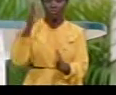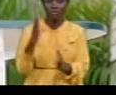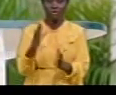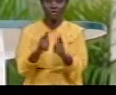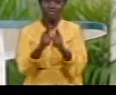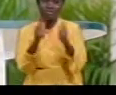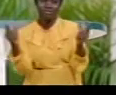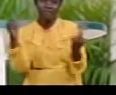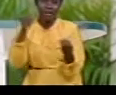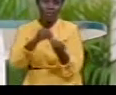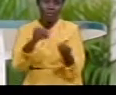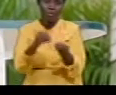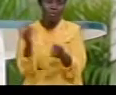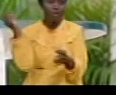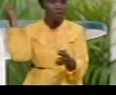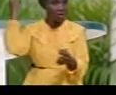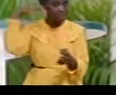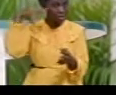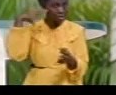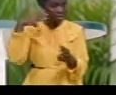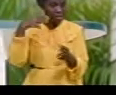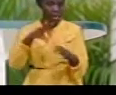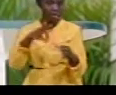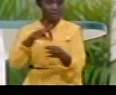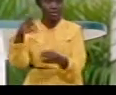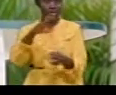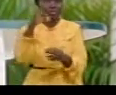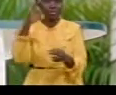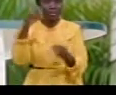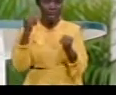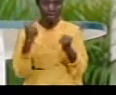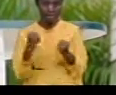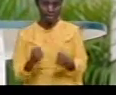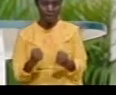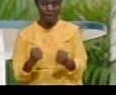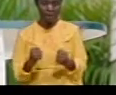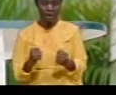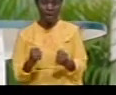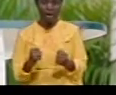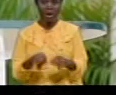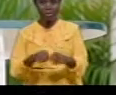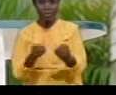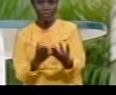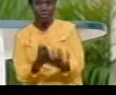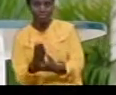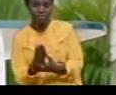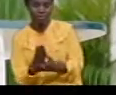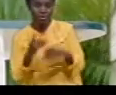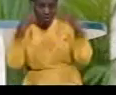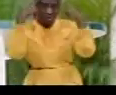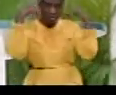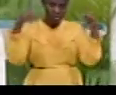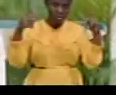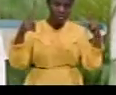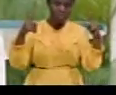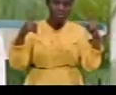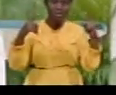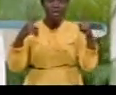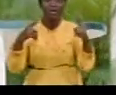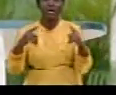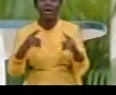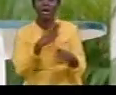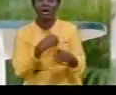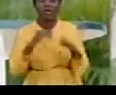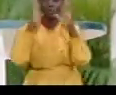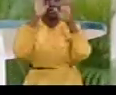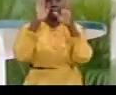spirit outpouring, greater power, greater strength, greater breakthrough, greater miracle signs and wonders, good